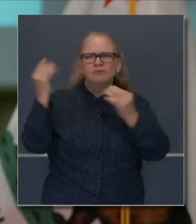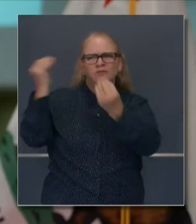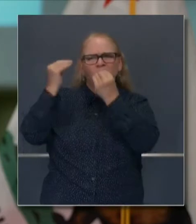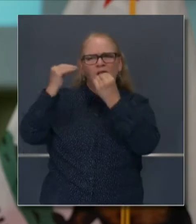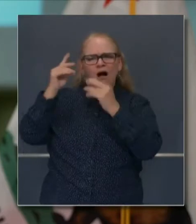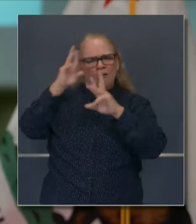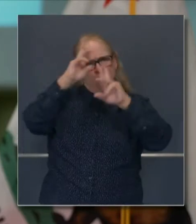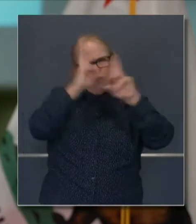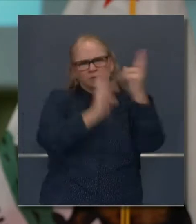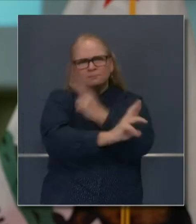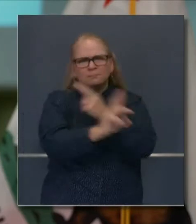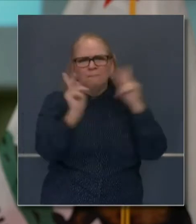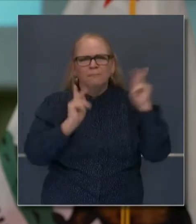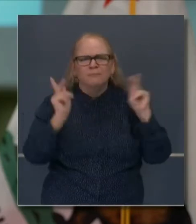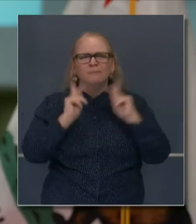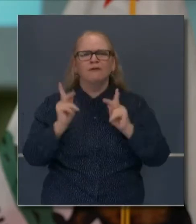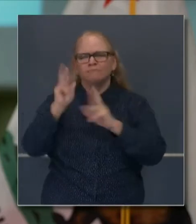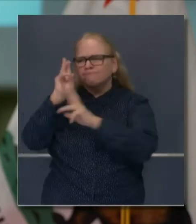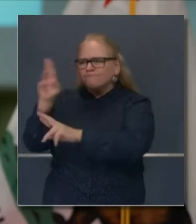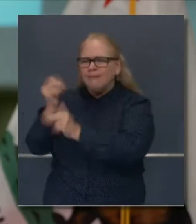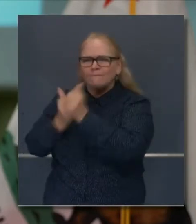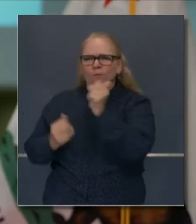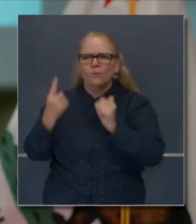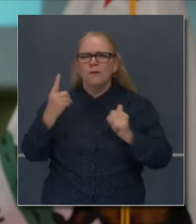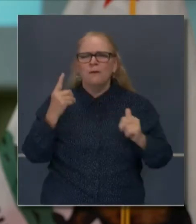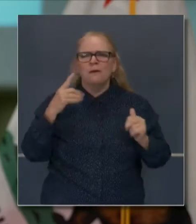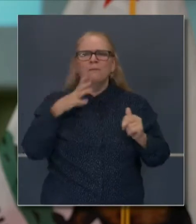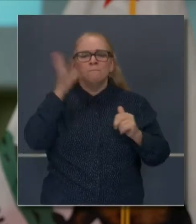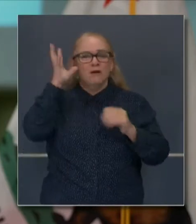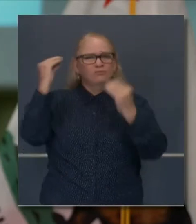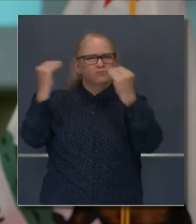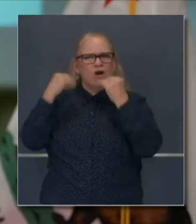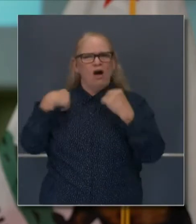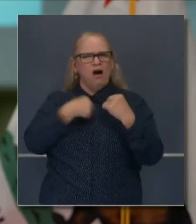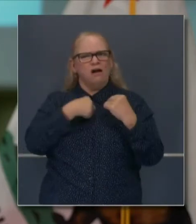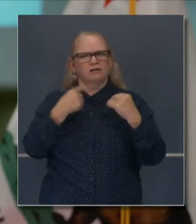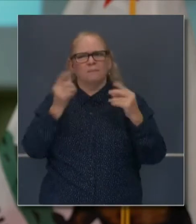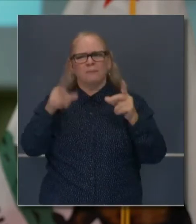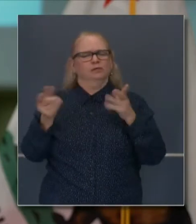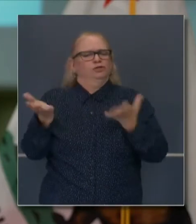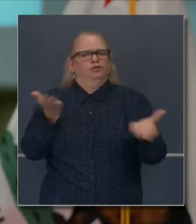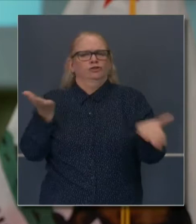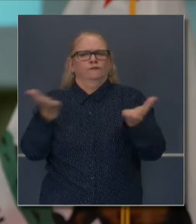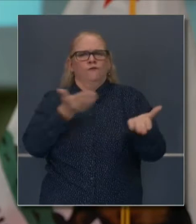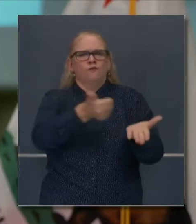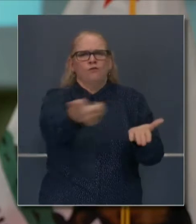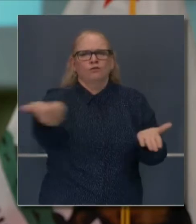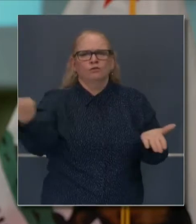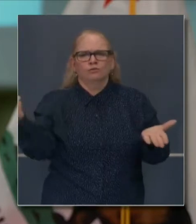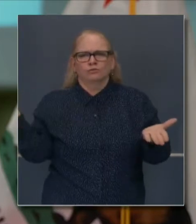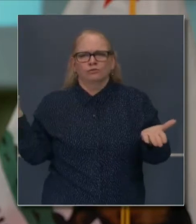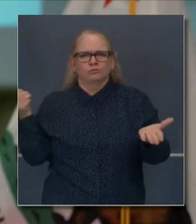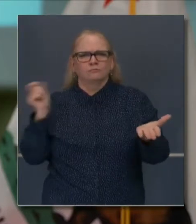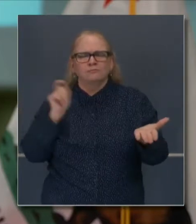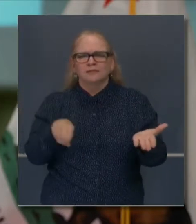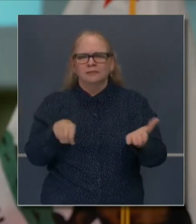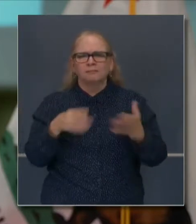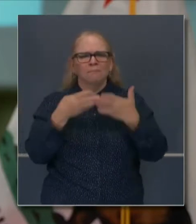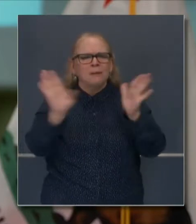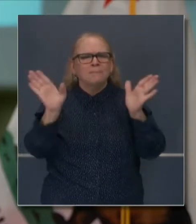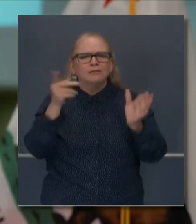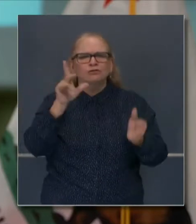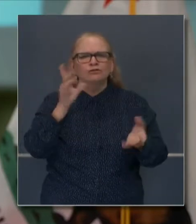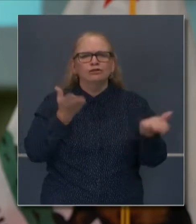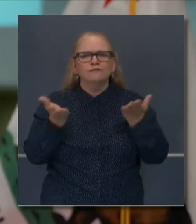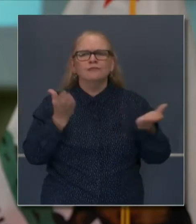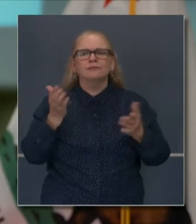as importantly, they taught us the value of serving others, public service, which my father modeled as a janitor at